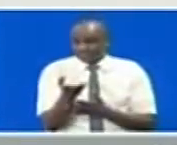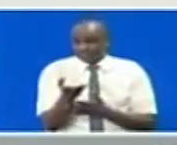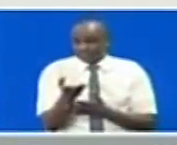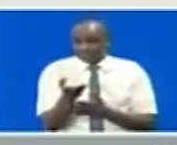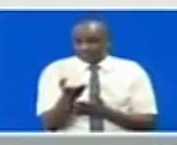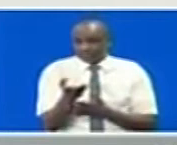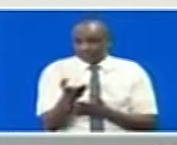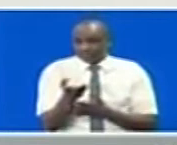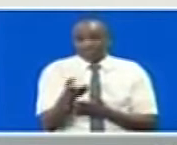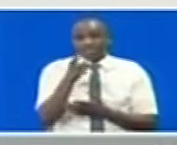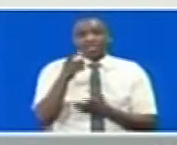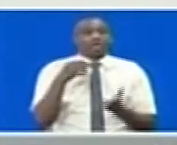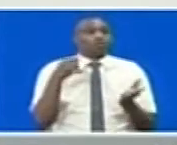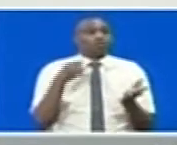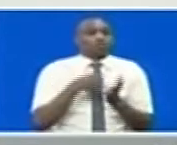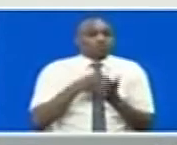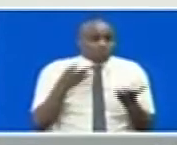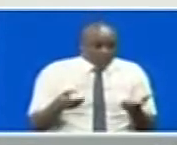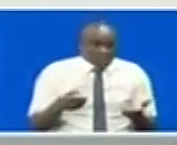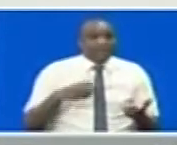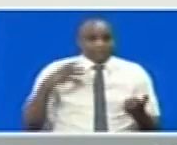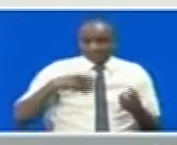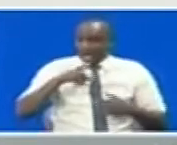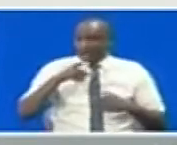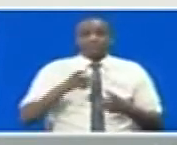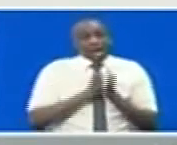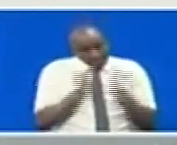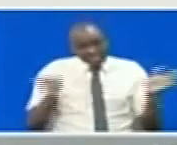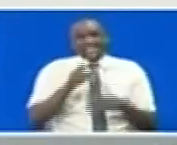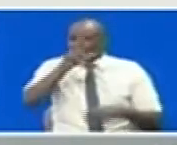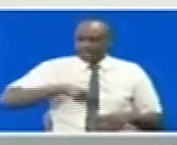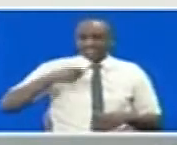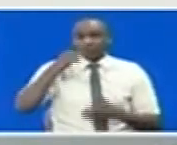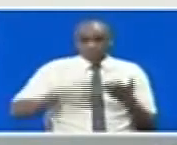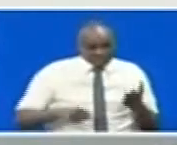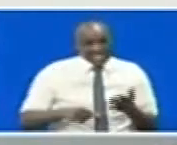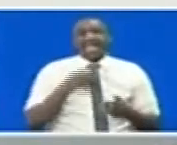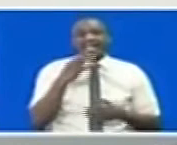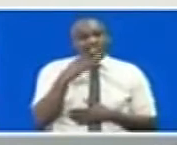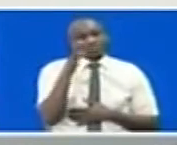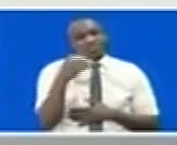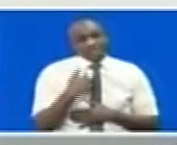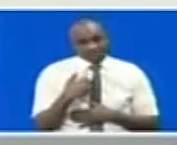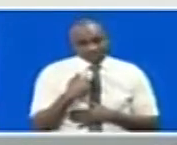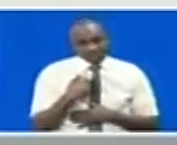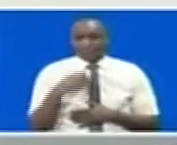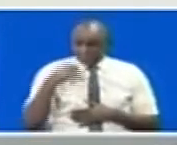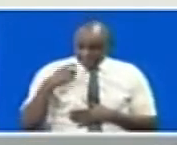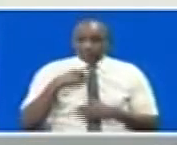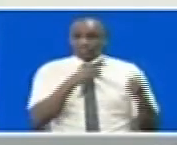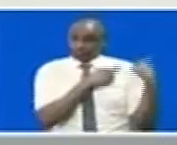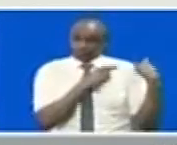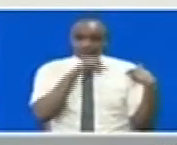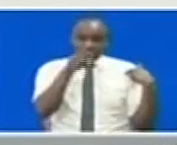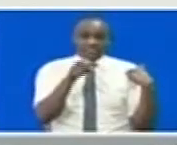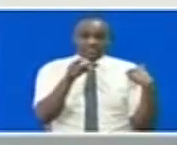happen, including a demand by the public, rightfully, to get those responsible charged.